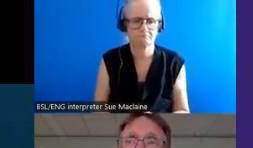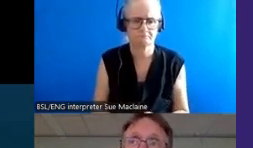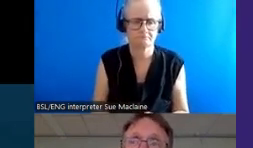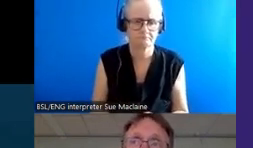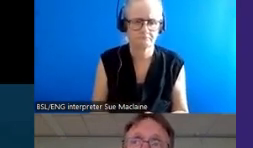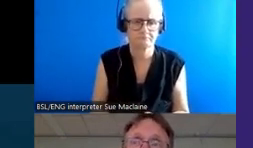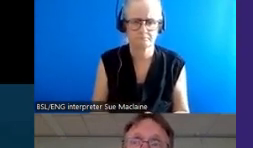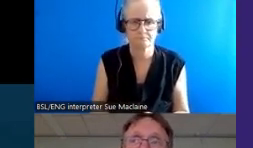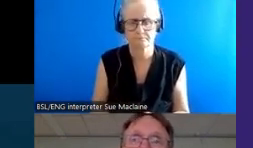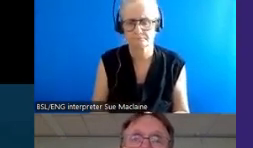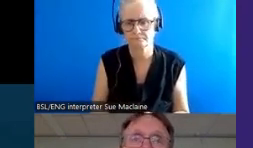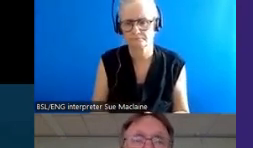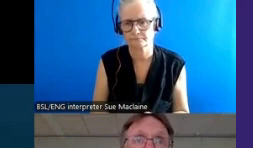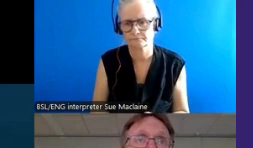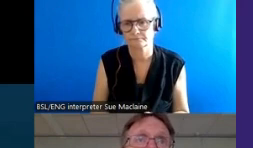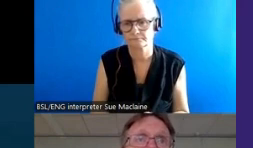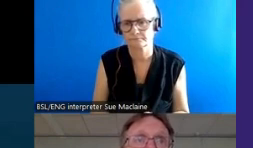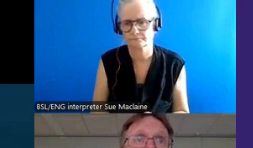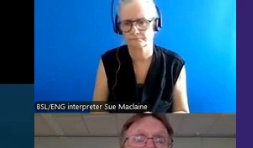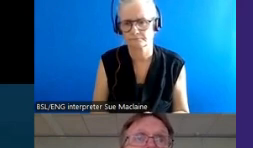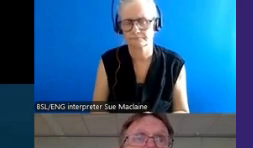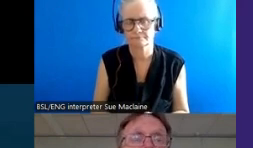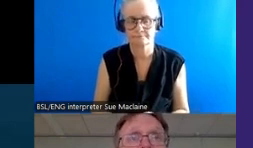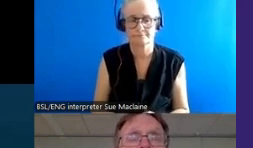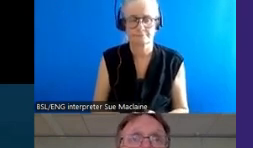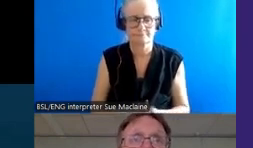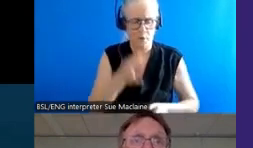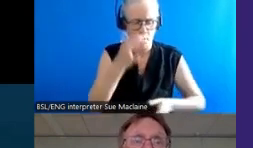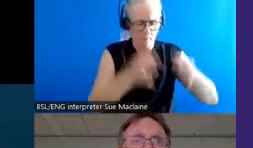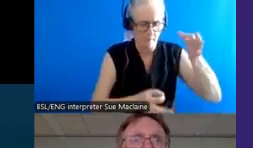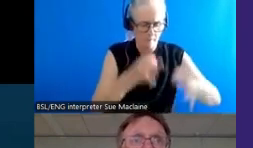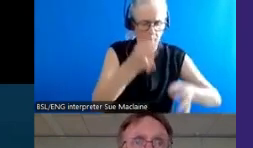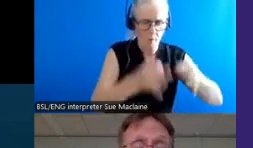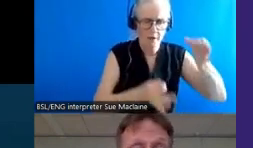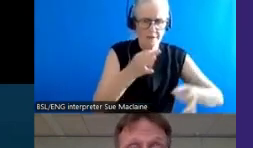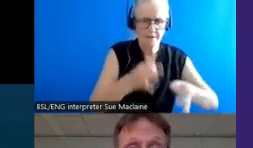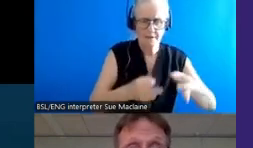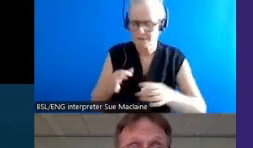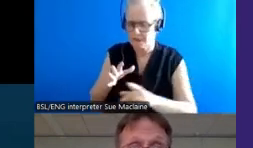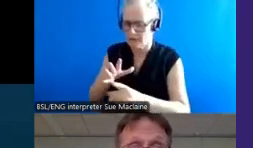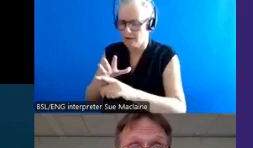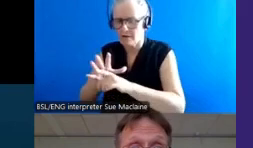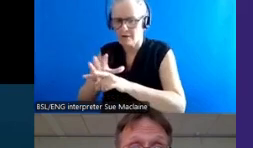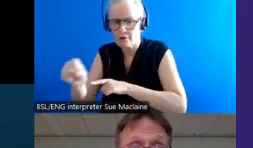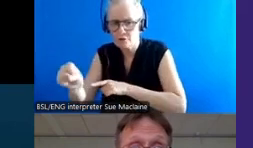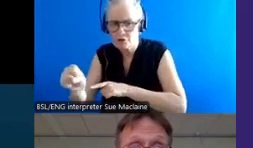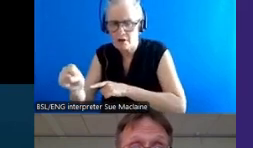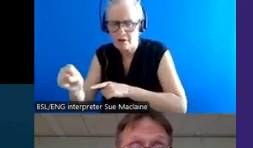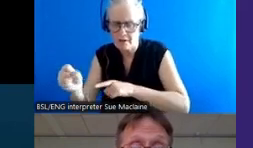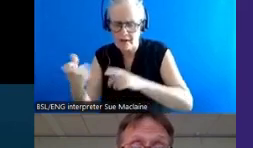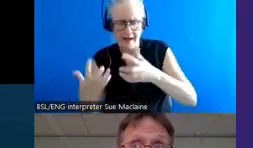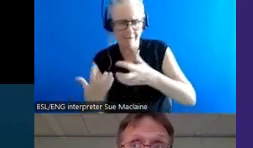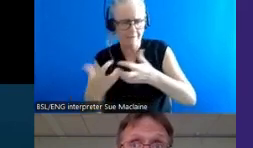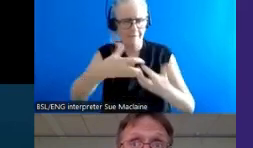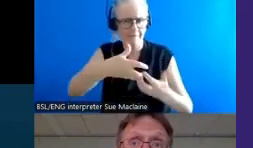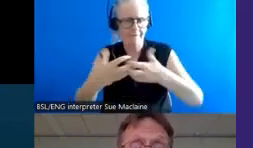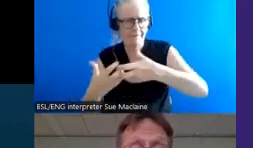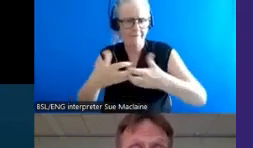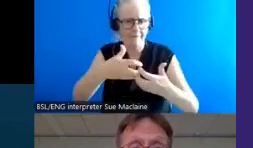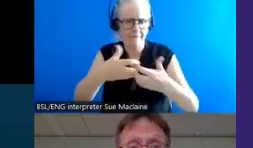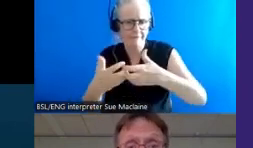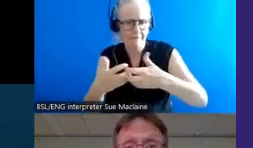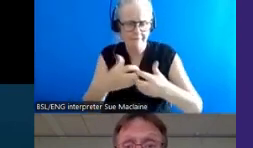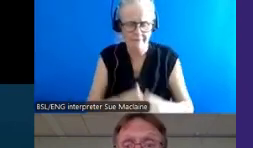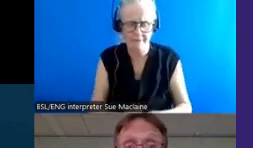Now, culture is affected by politics. Cultural policy is public policy, and politicians make decisions on culture.